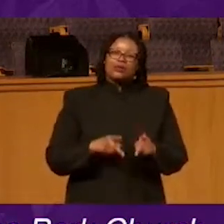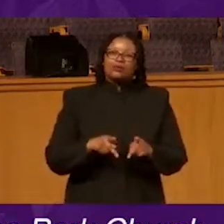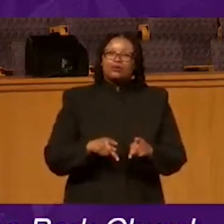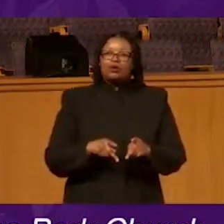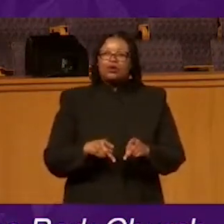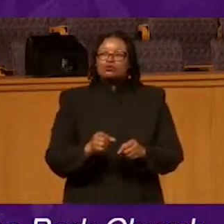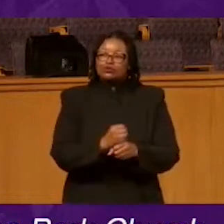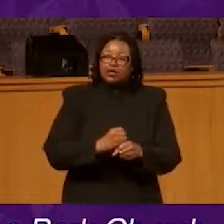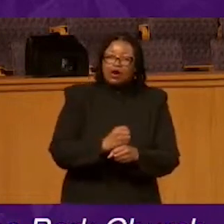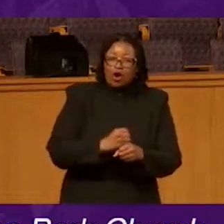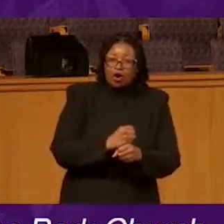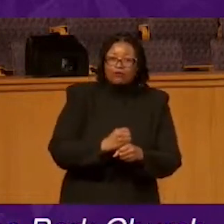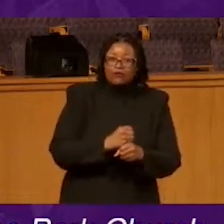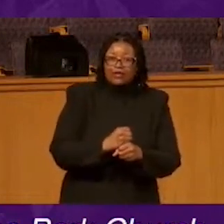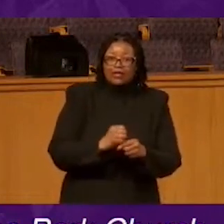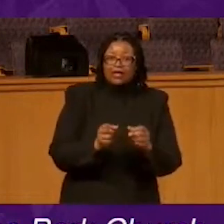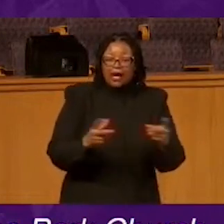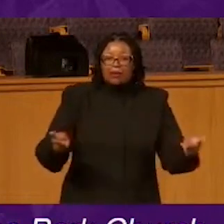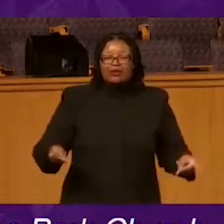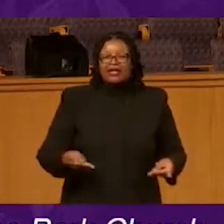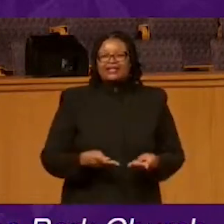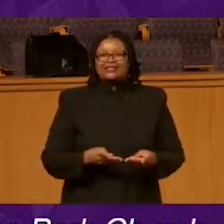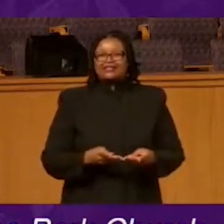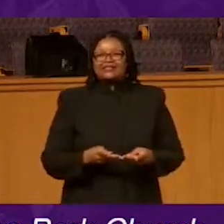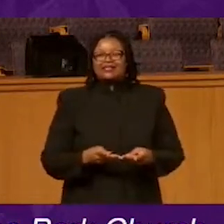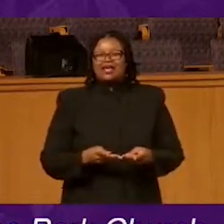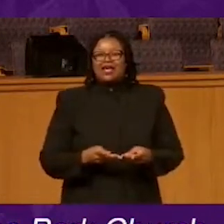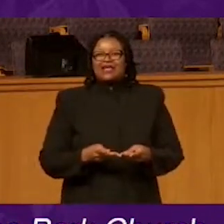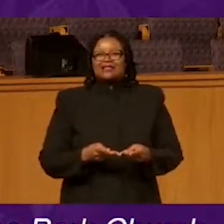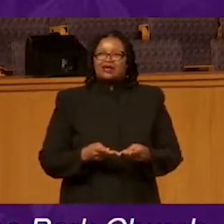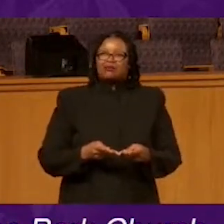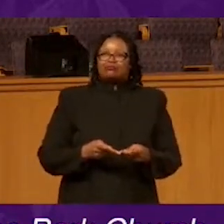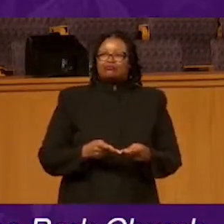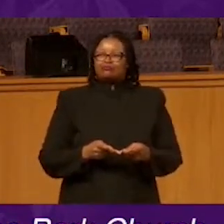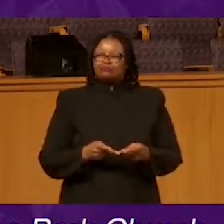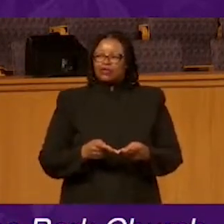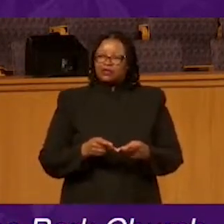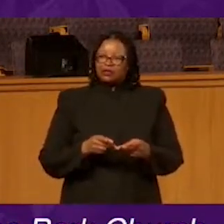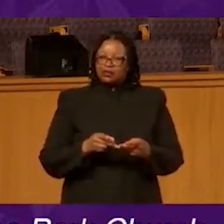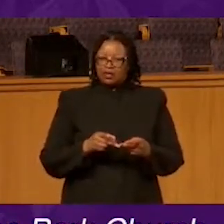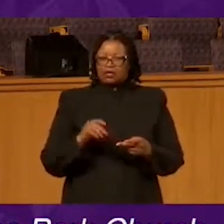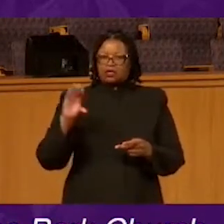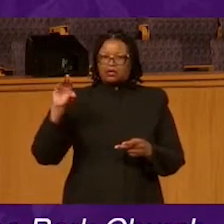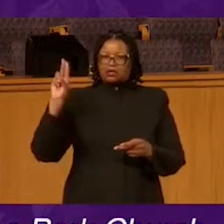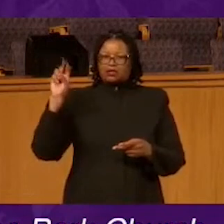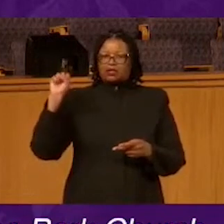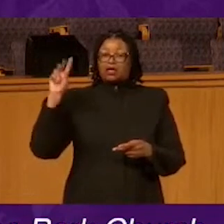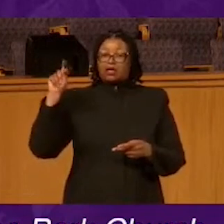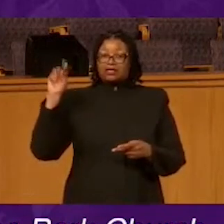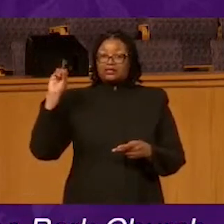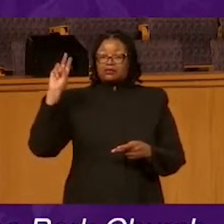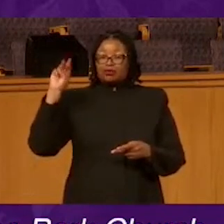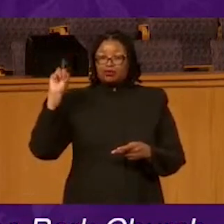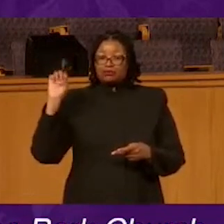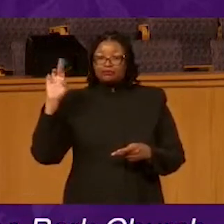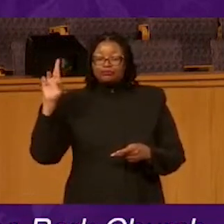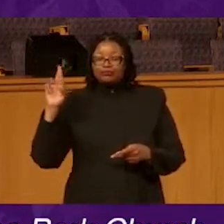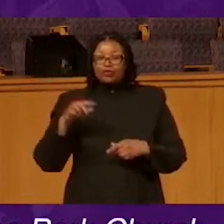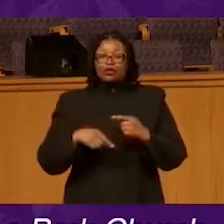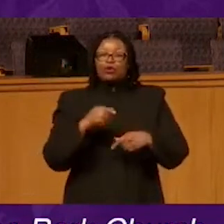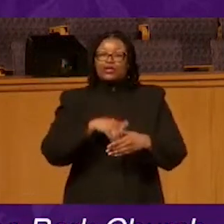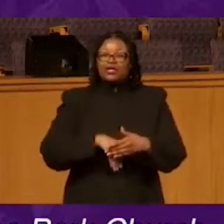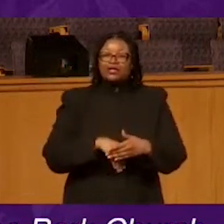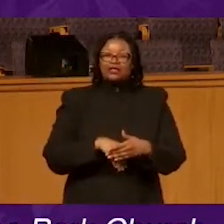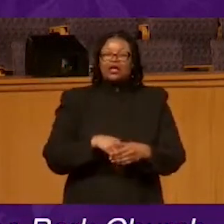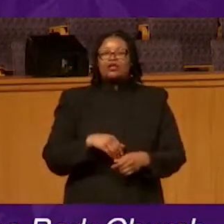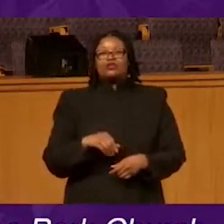at Starbucks. As a customer, you get the smile, you get the polite call of your name, you get